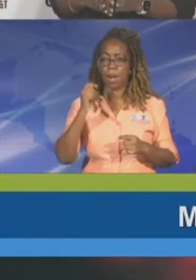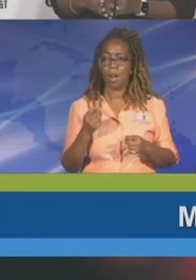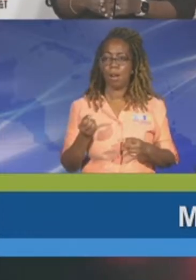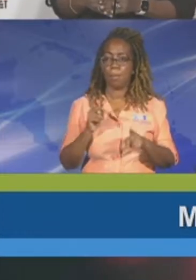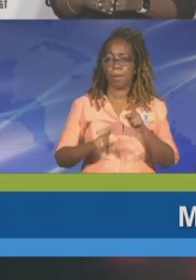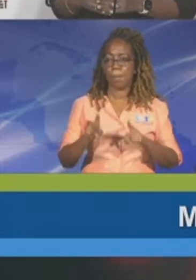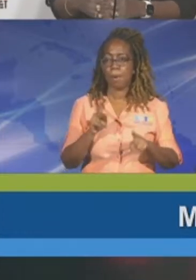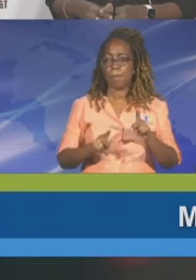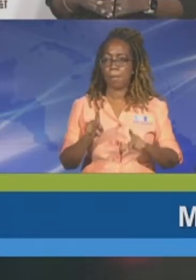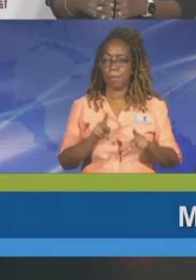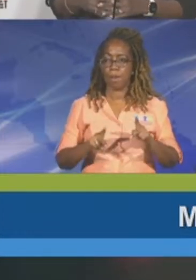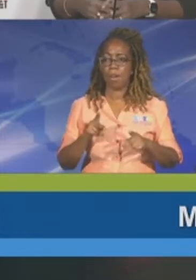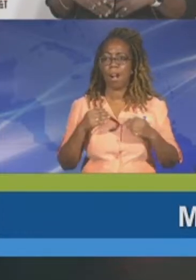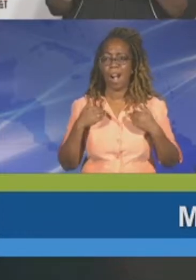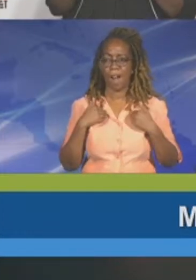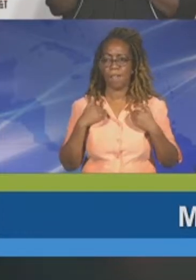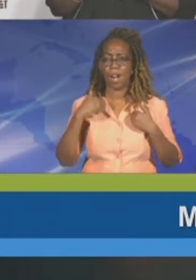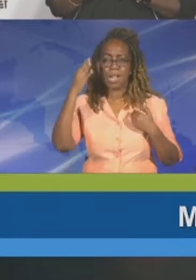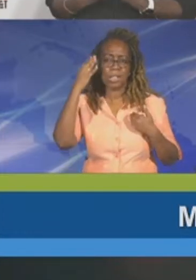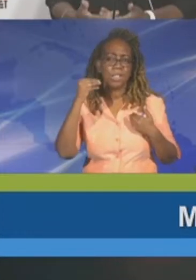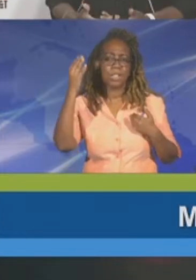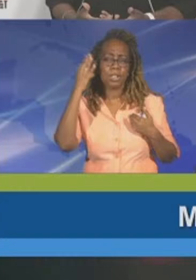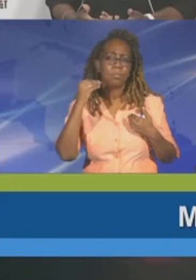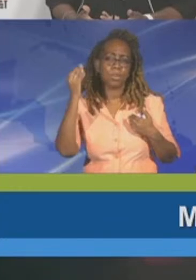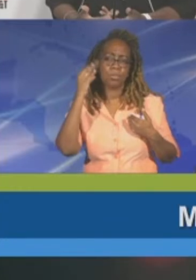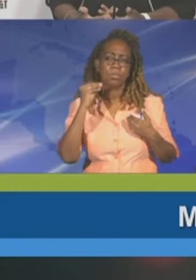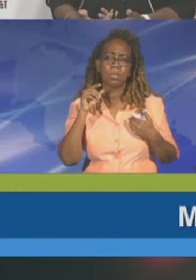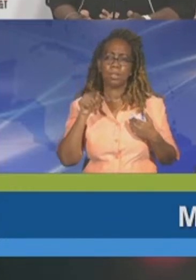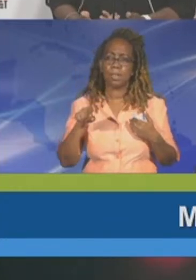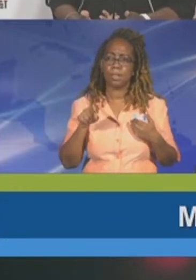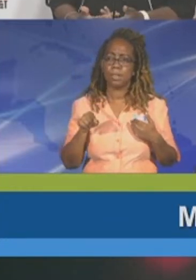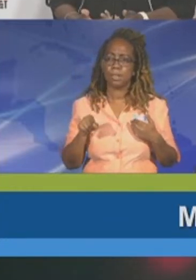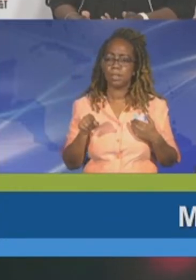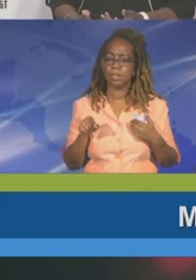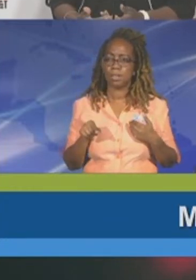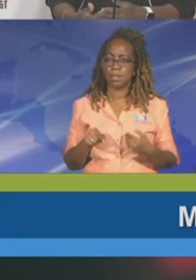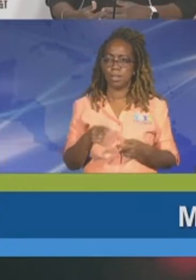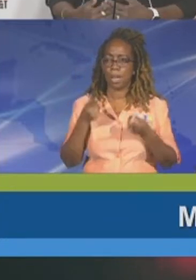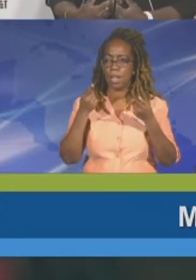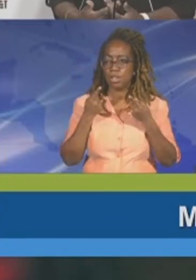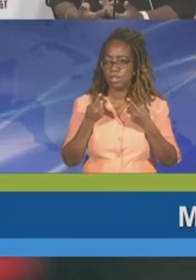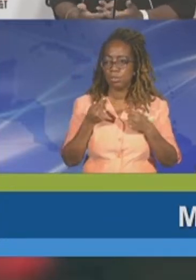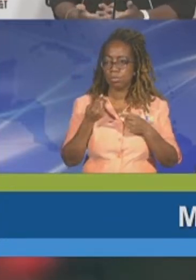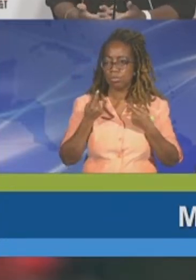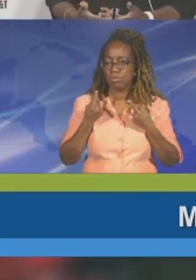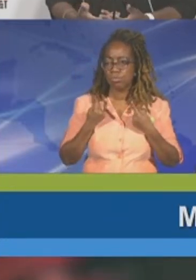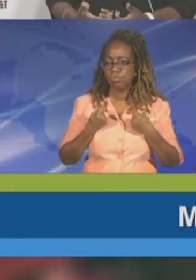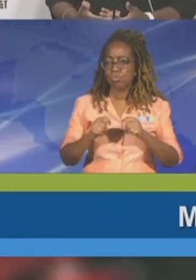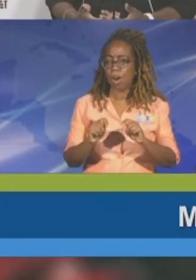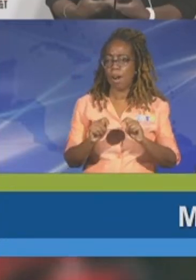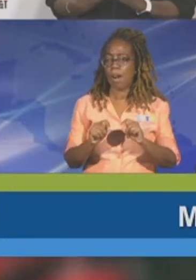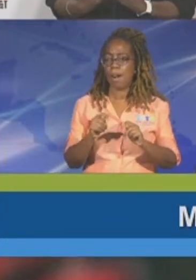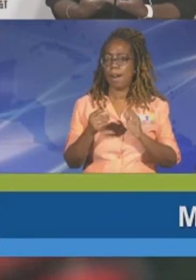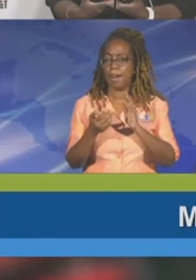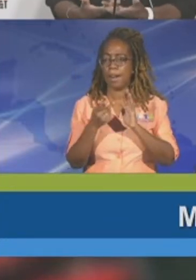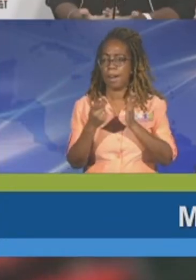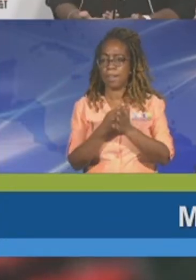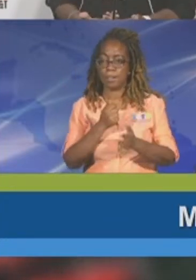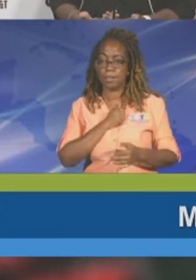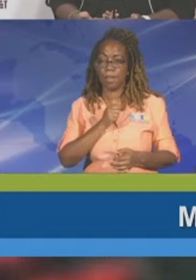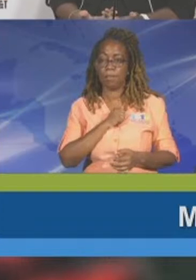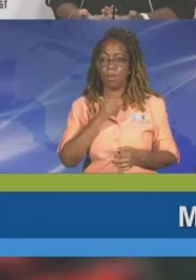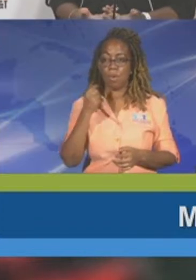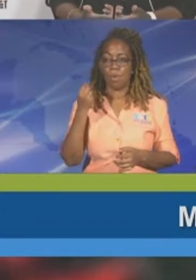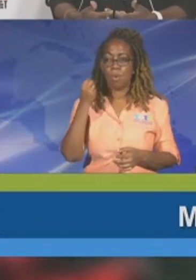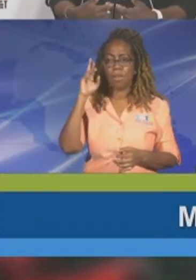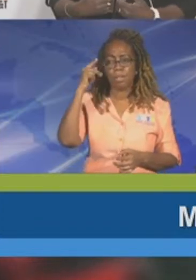lived experience who have either experienced suicidal thoughts or may have at some point in their life made